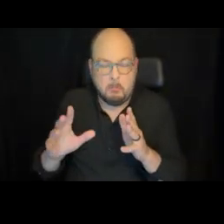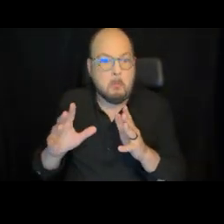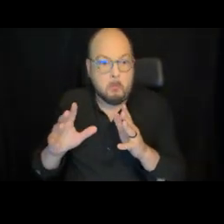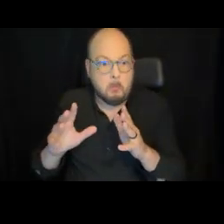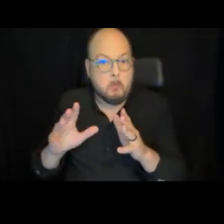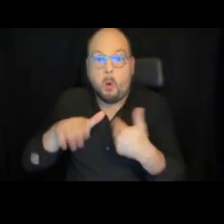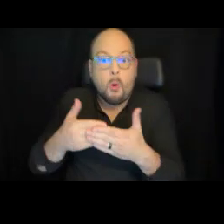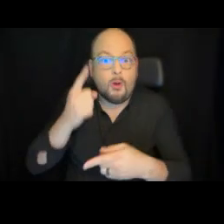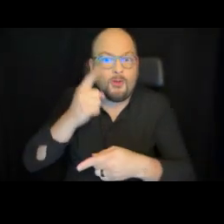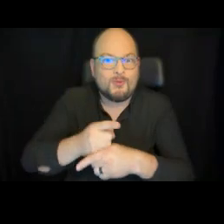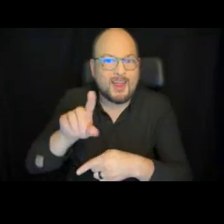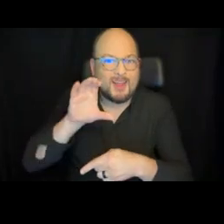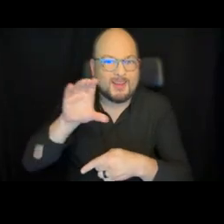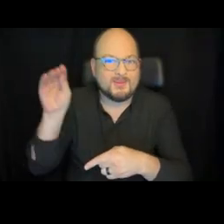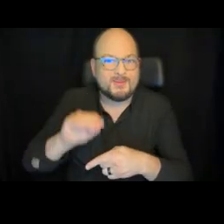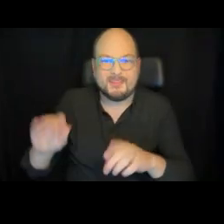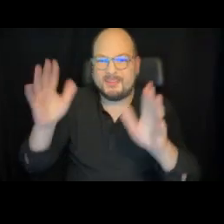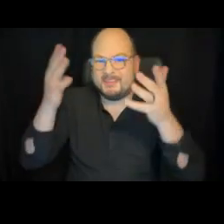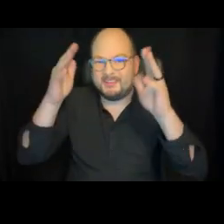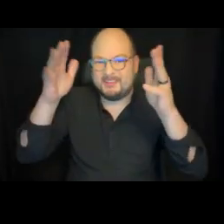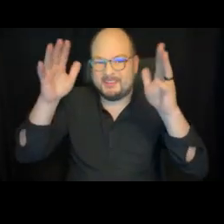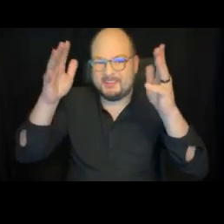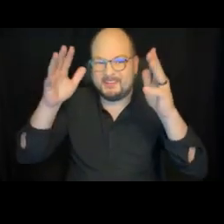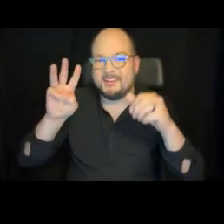yay, yay. That is so.